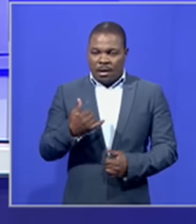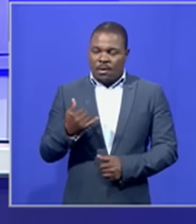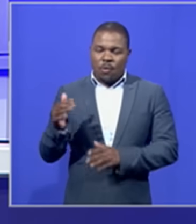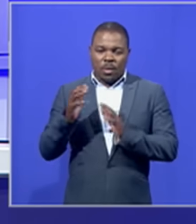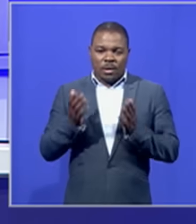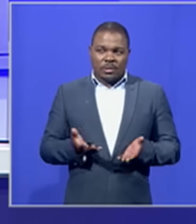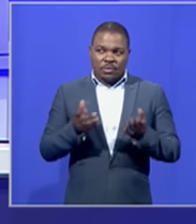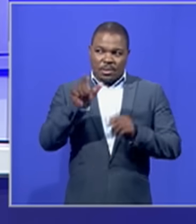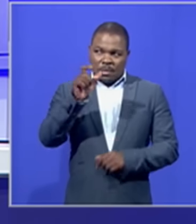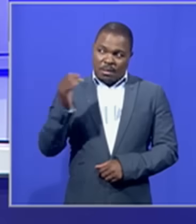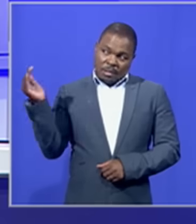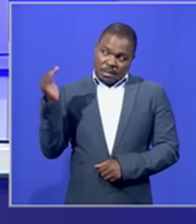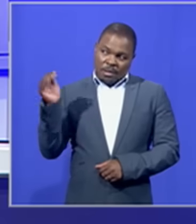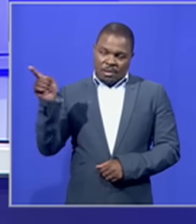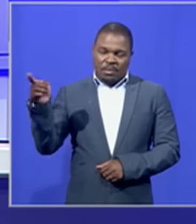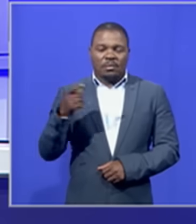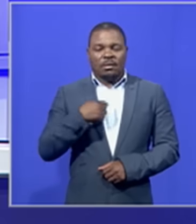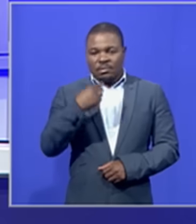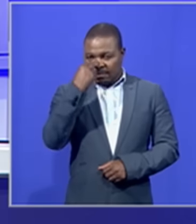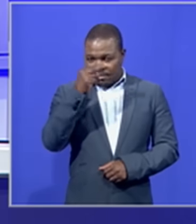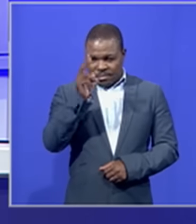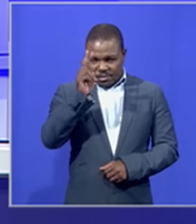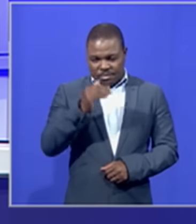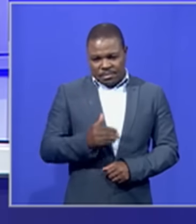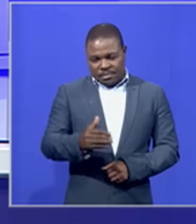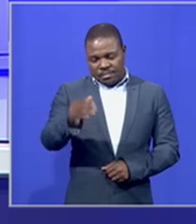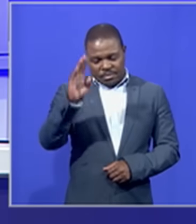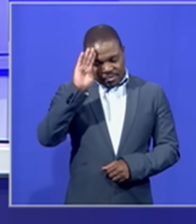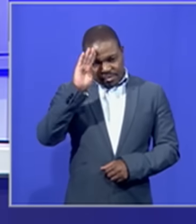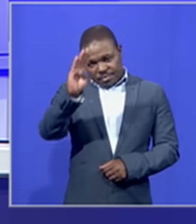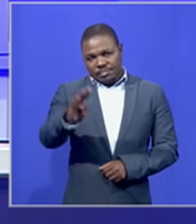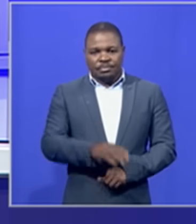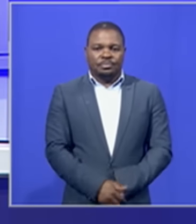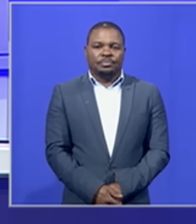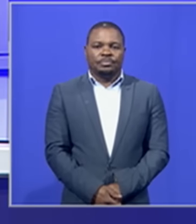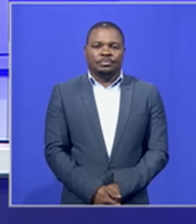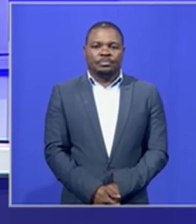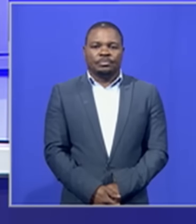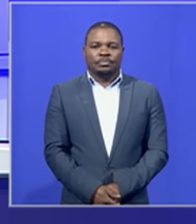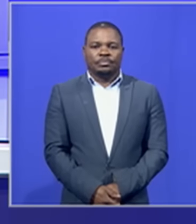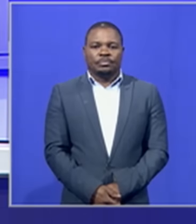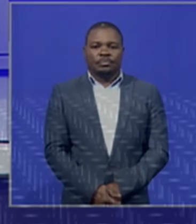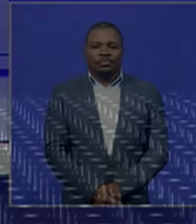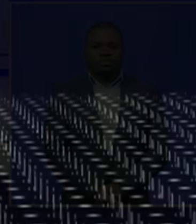ya maemo a bosa go fitlhela gape re kopana mo nakong e tlang. Phiri o rile ga bose gangwe.